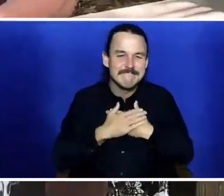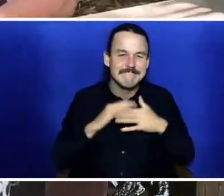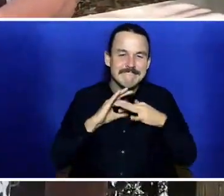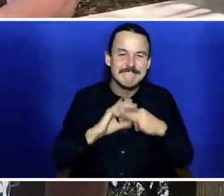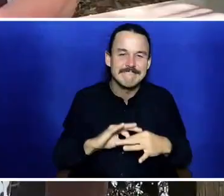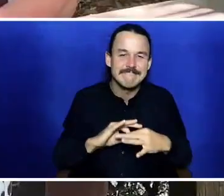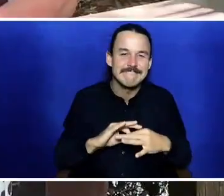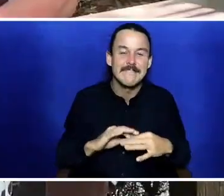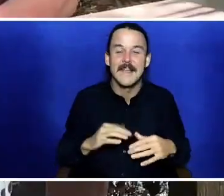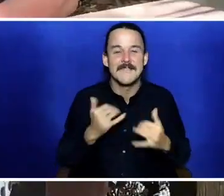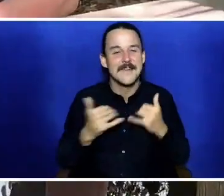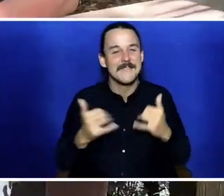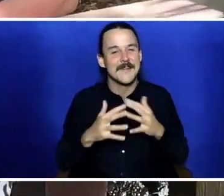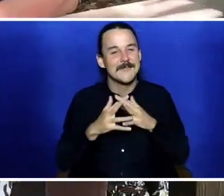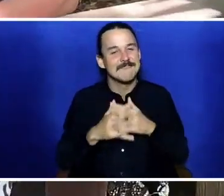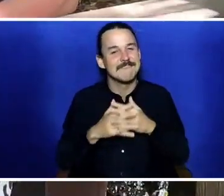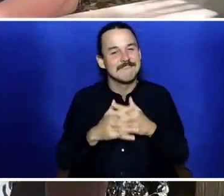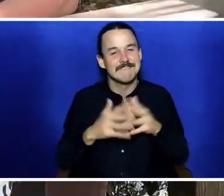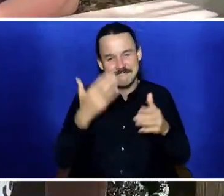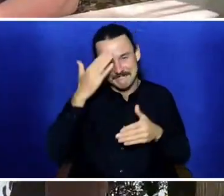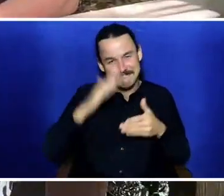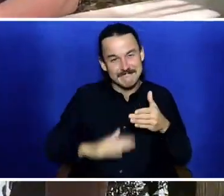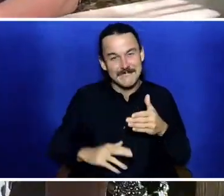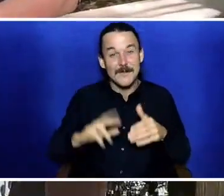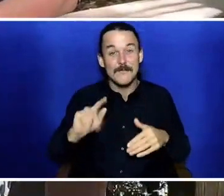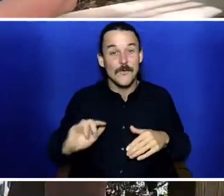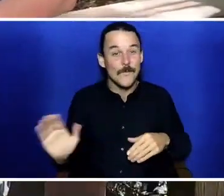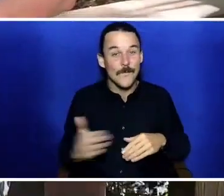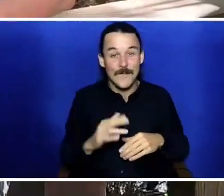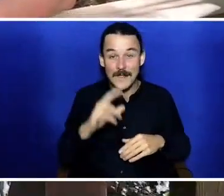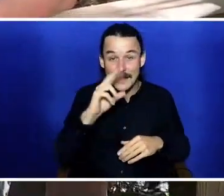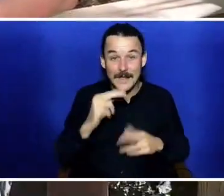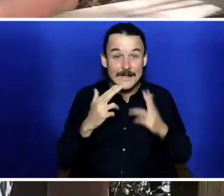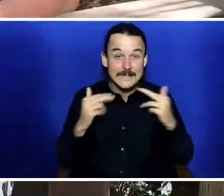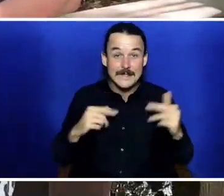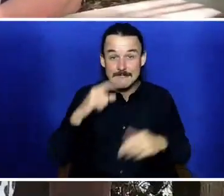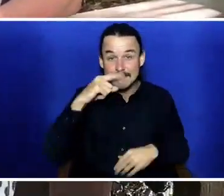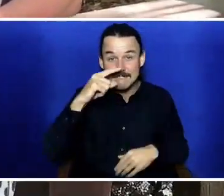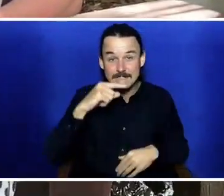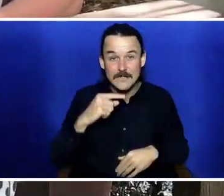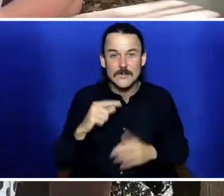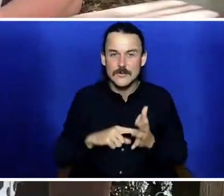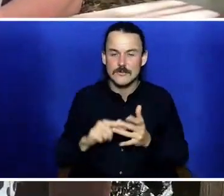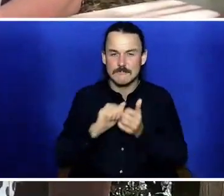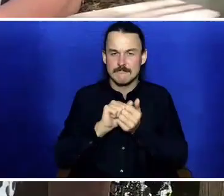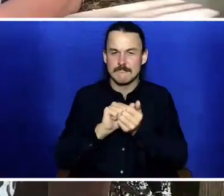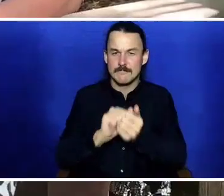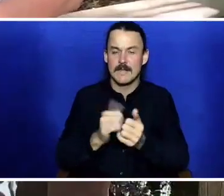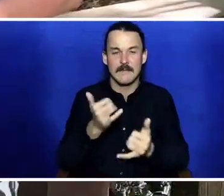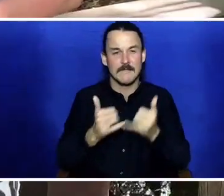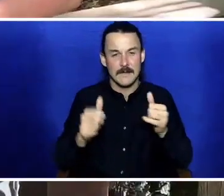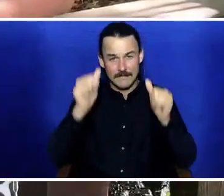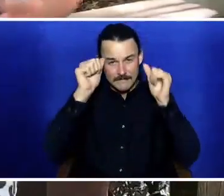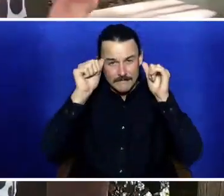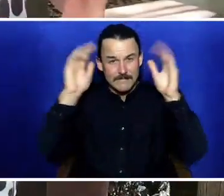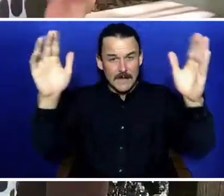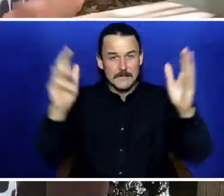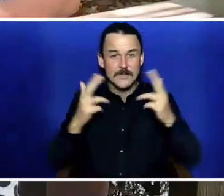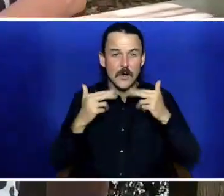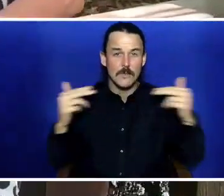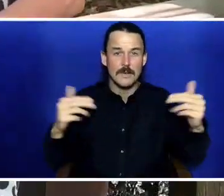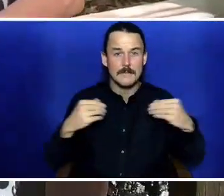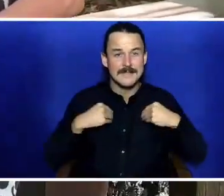valuable experience for our young singers to work with such a prestigious and well-regarded opera company